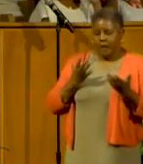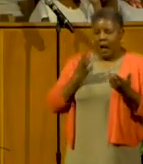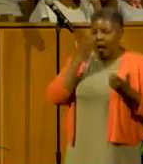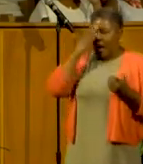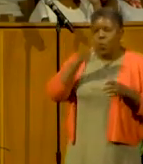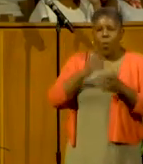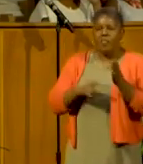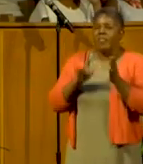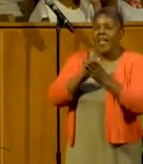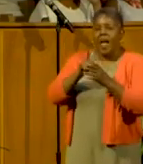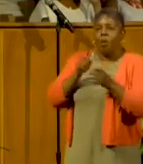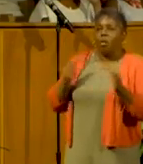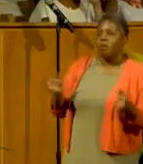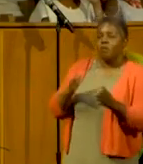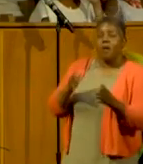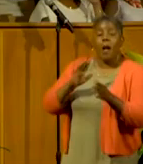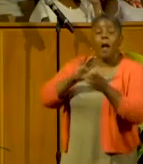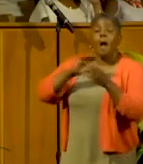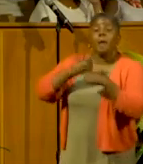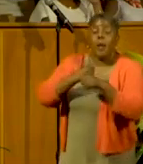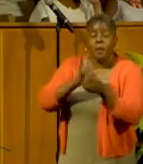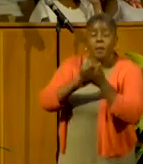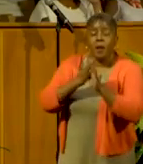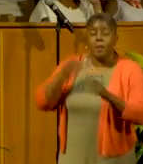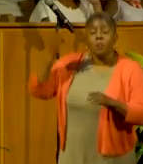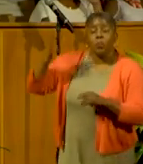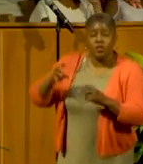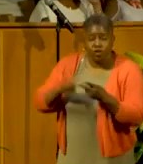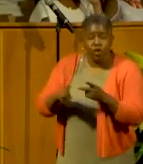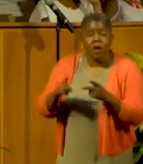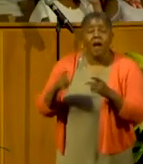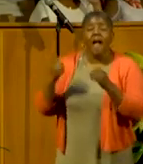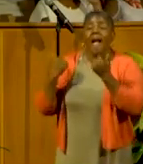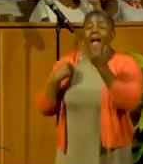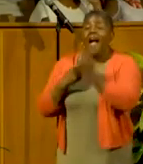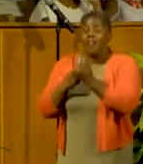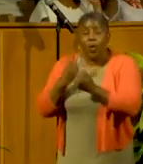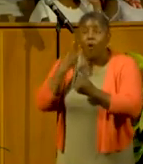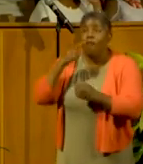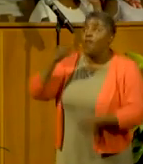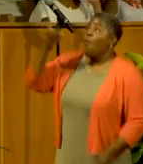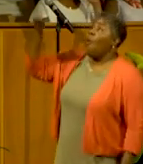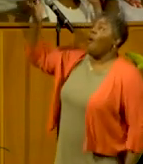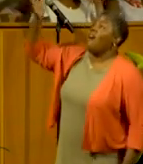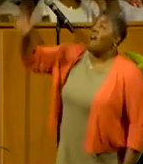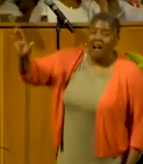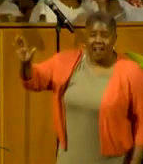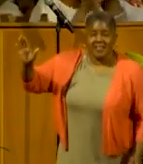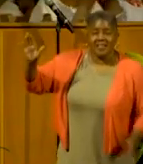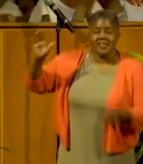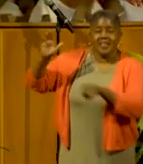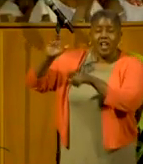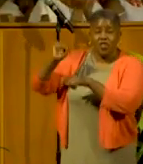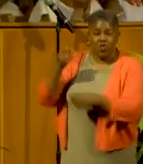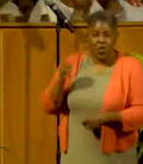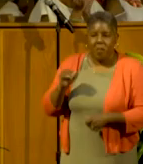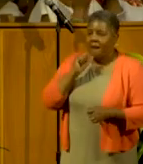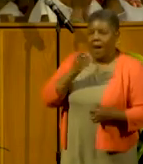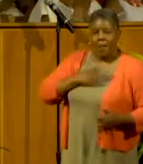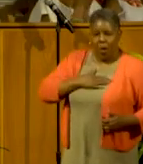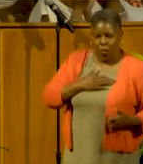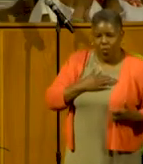Not knowing that that push would make me an entrepreneur, a preacher, and a social justice advocate on God's terms, not my terms.